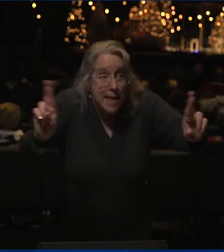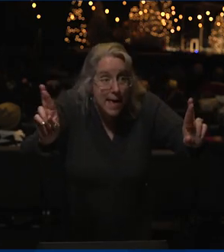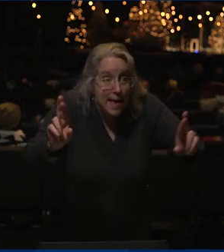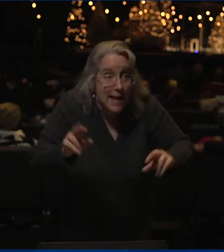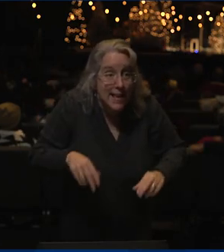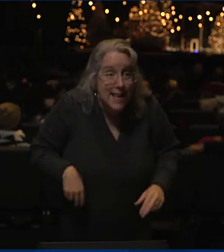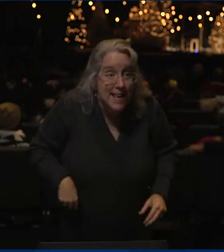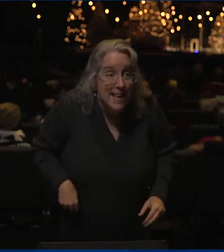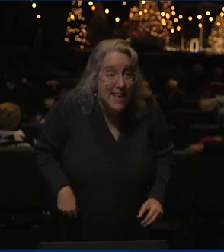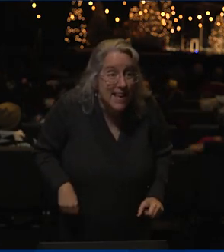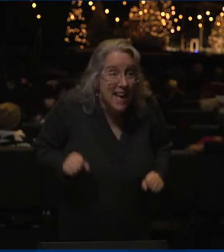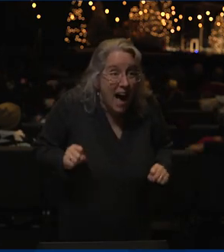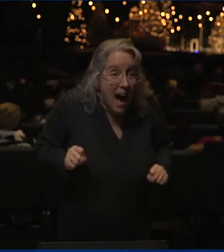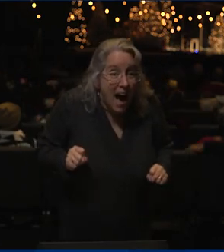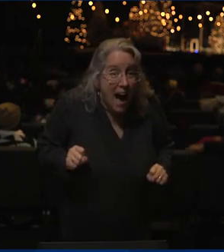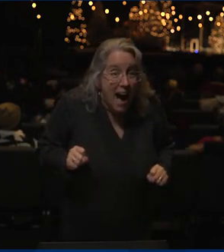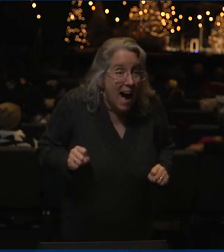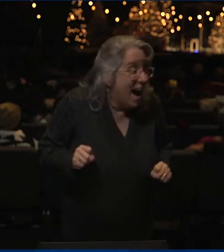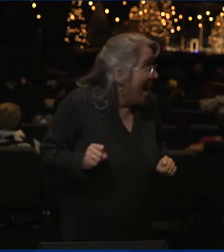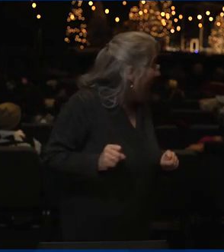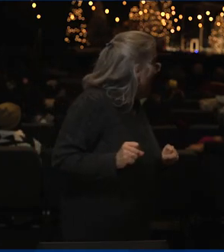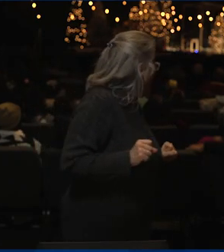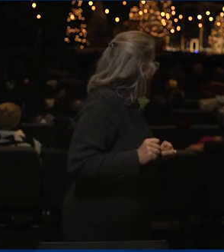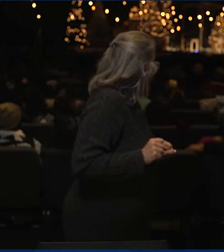one. This